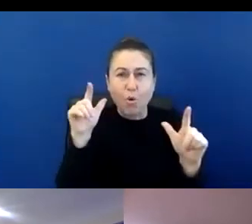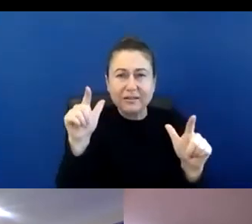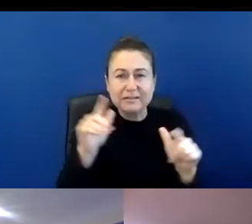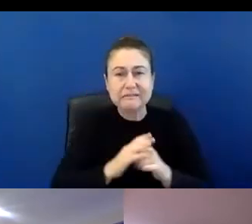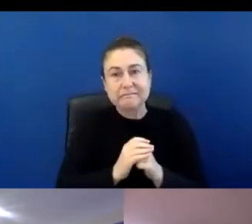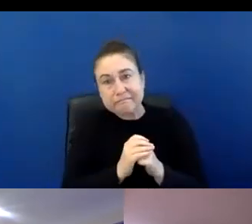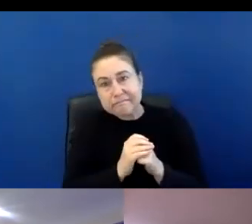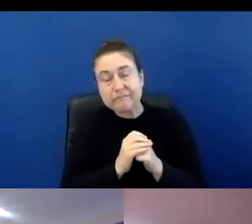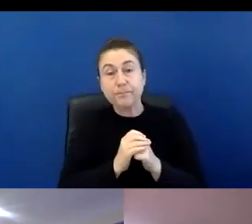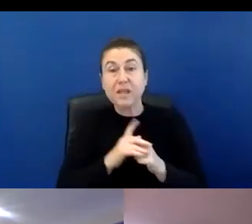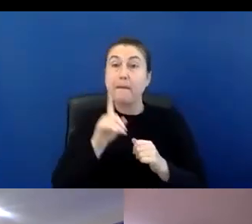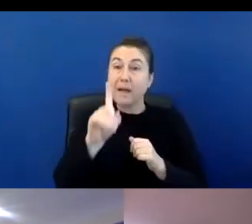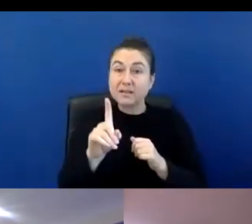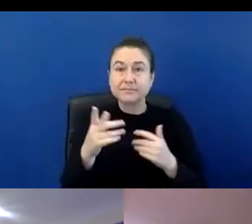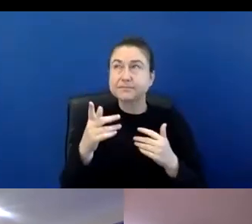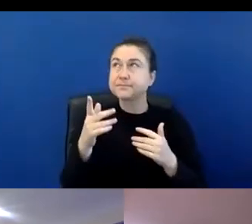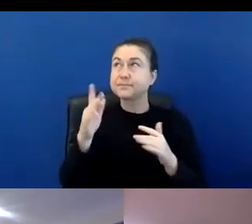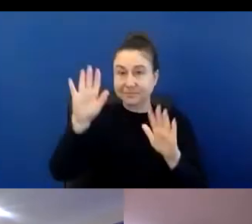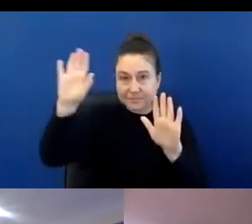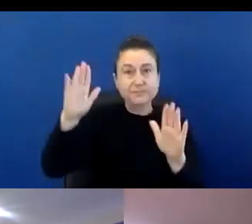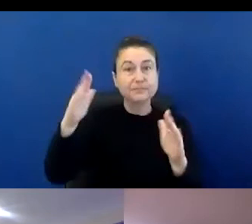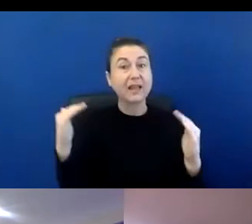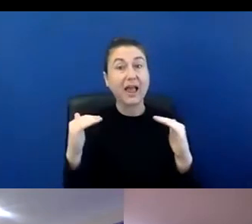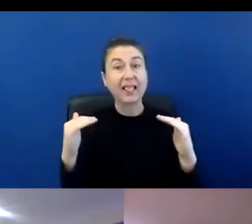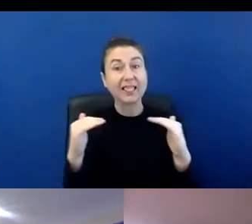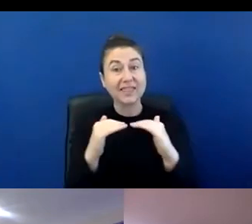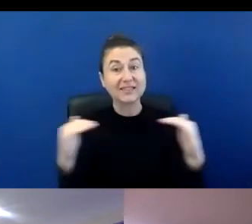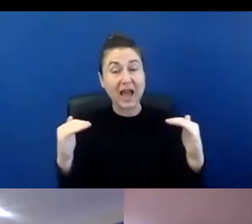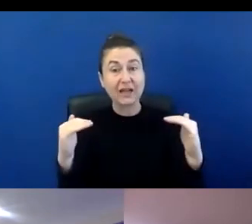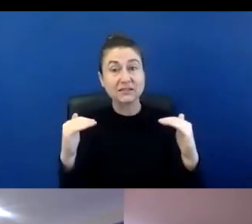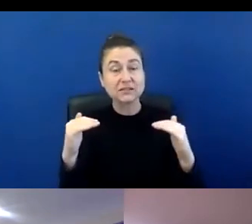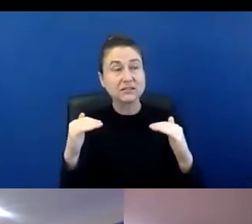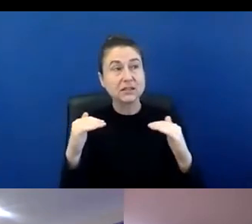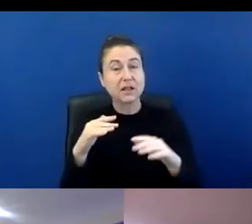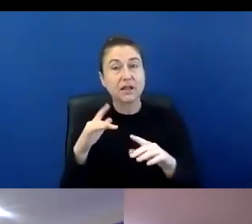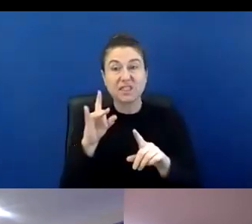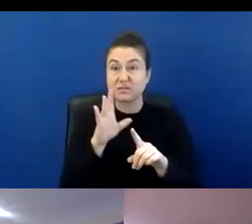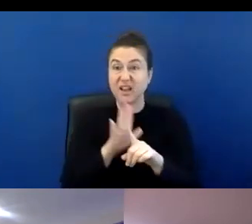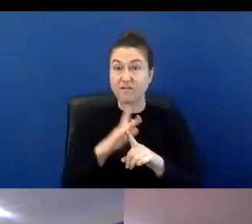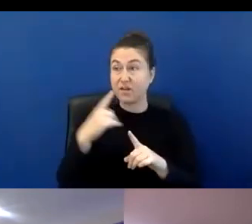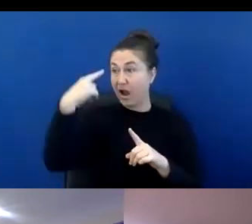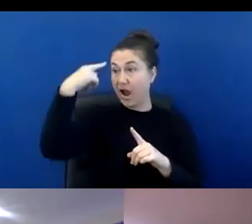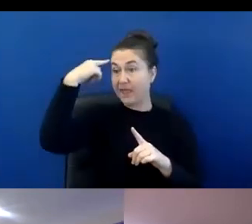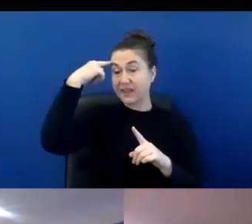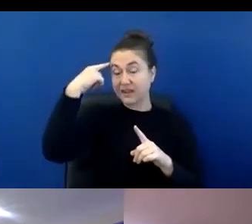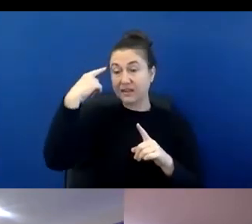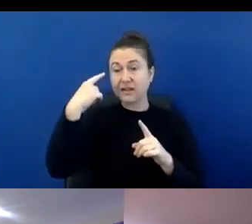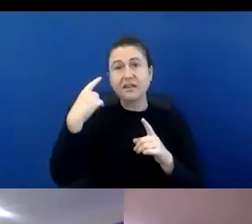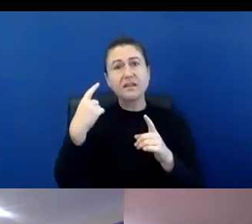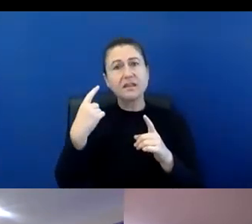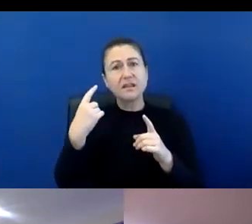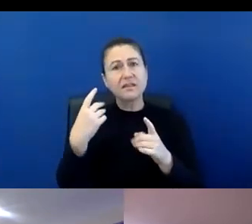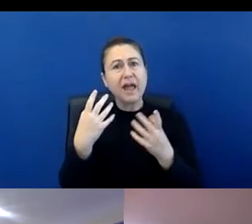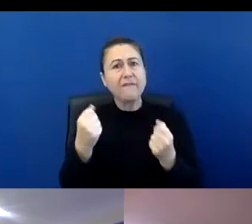So, I mean, the standards have, I think at best, a highlighting role,